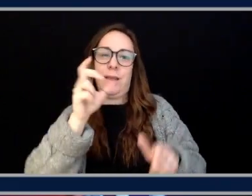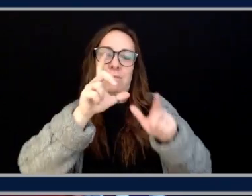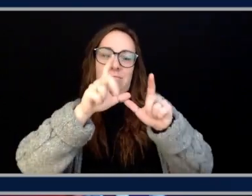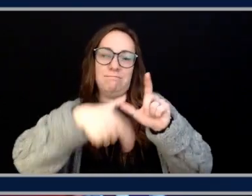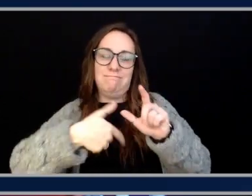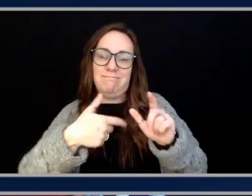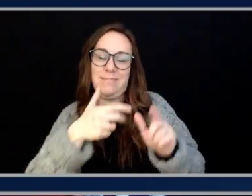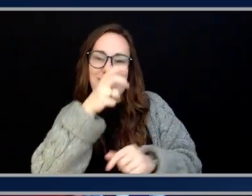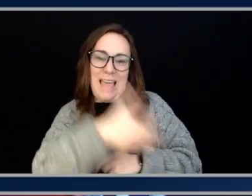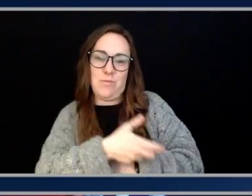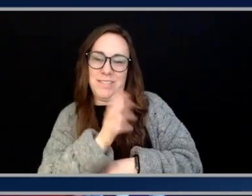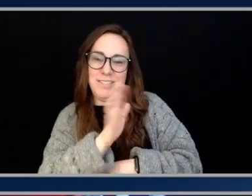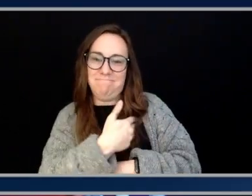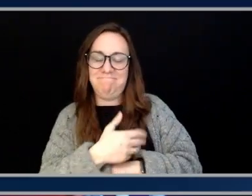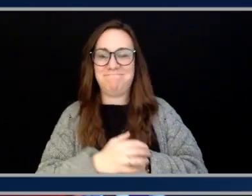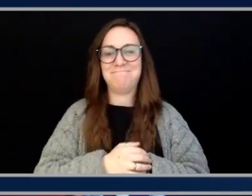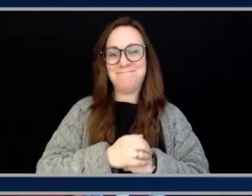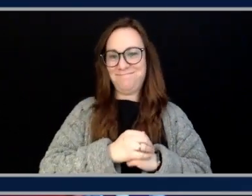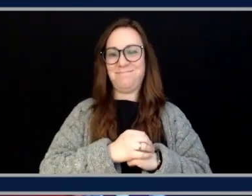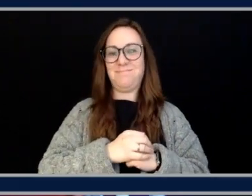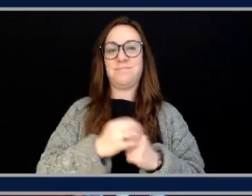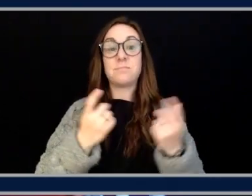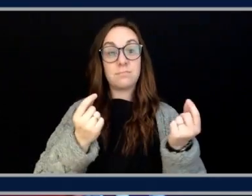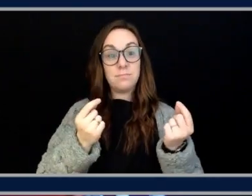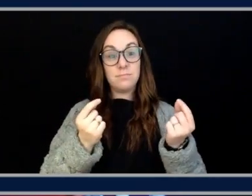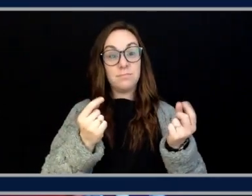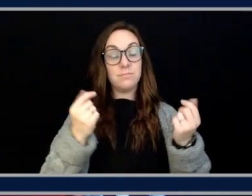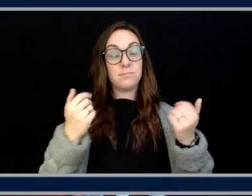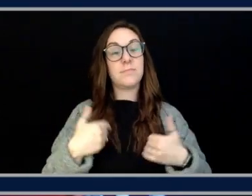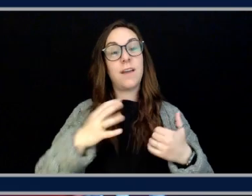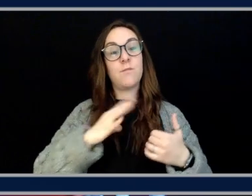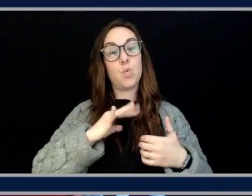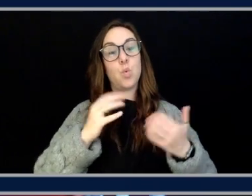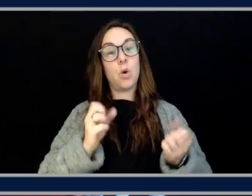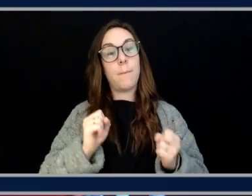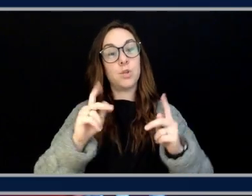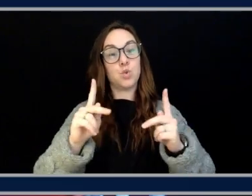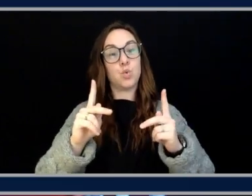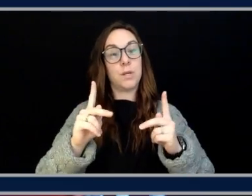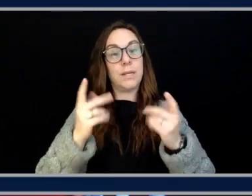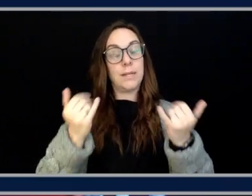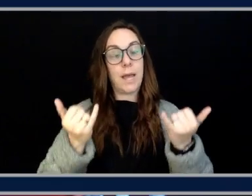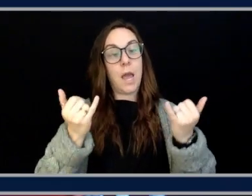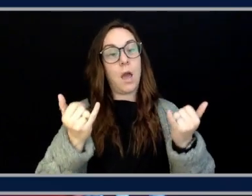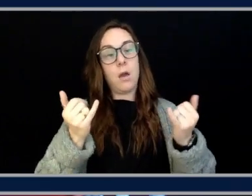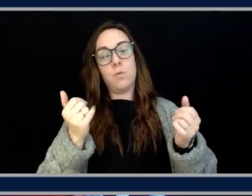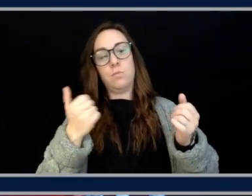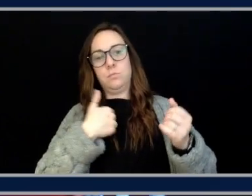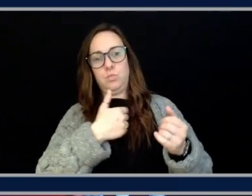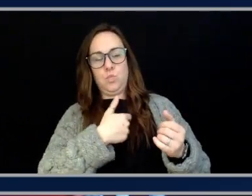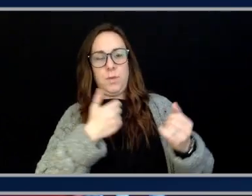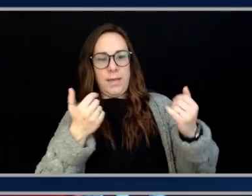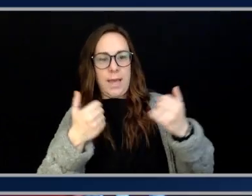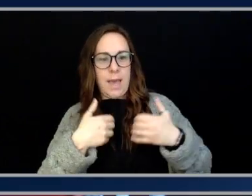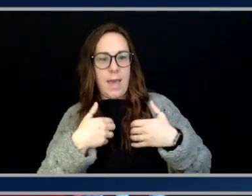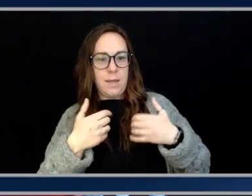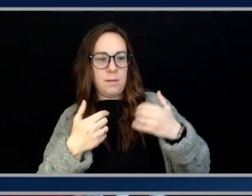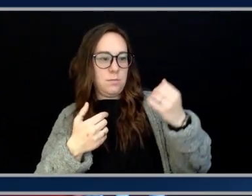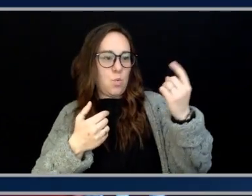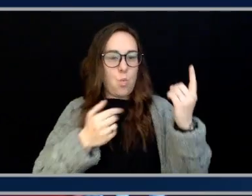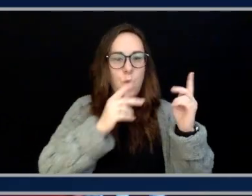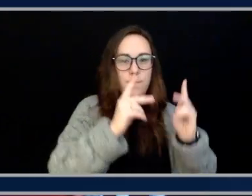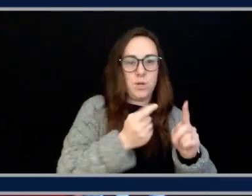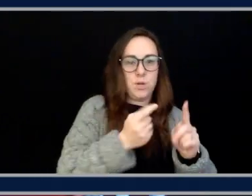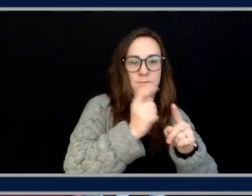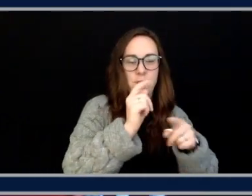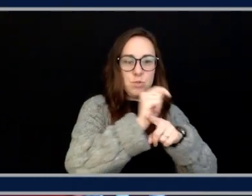either. But what it did is it provided this opportunity to where we were tying someone from training and certification